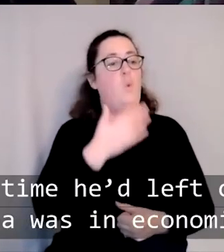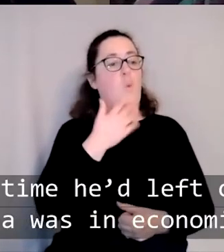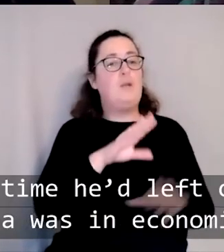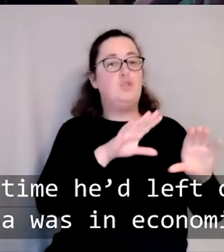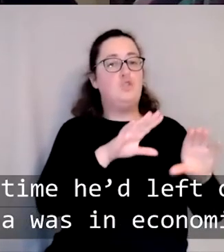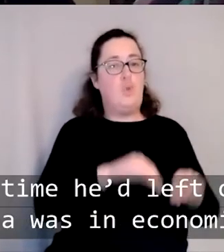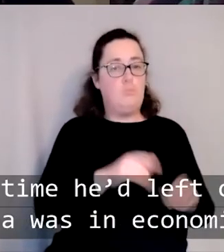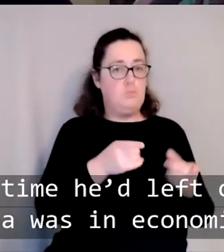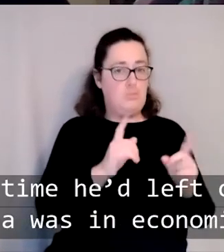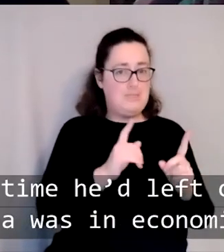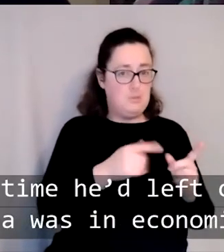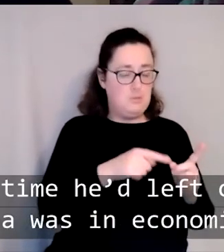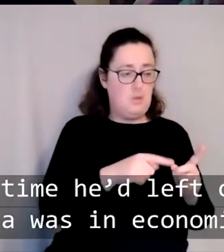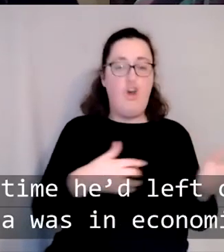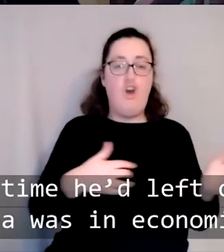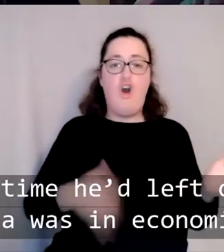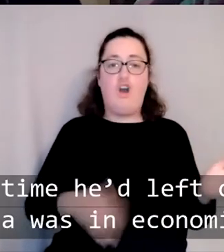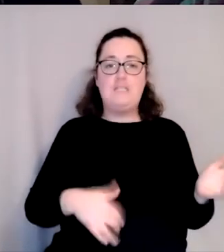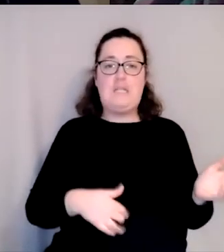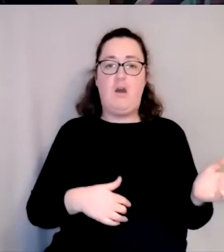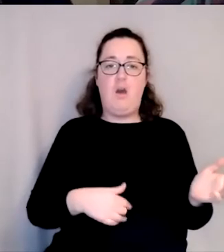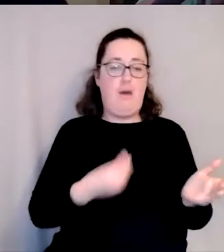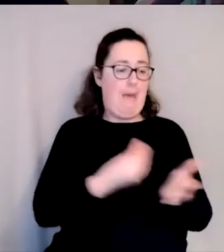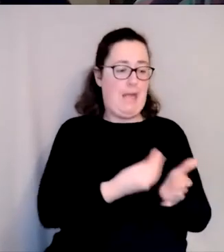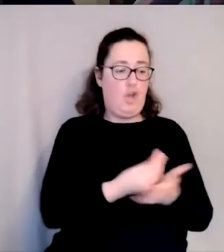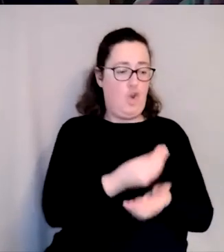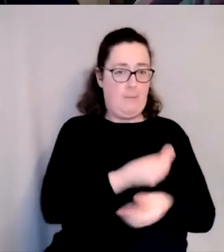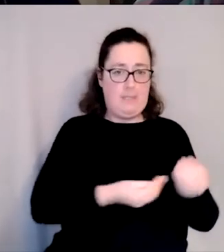office, Argentina was an economic ruin.